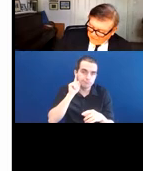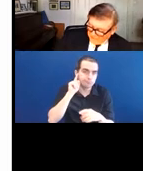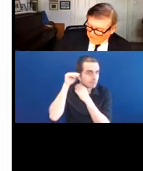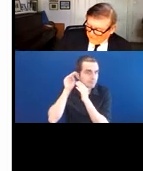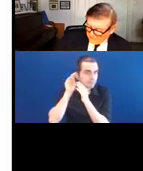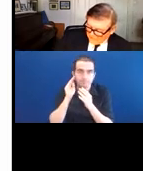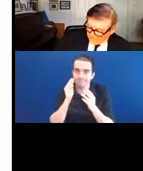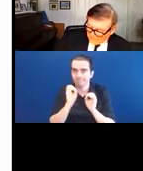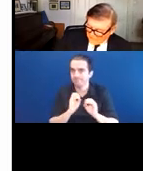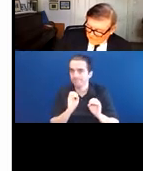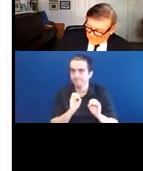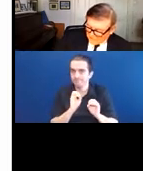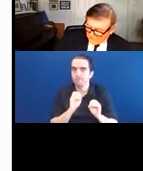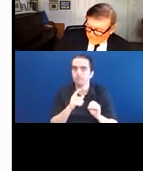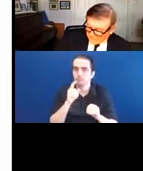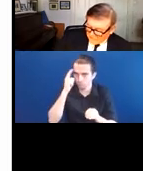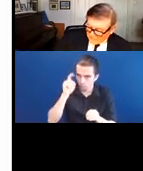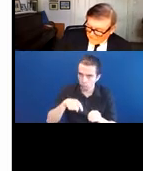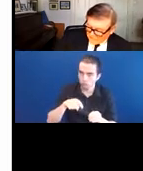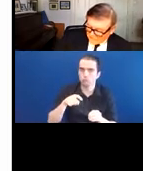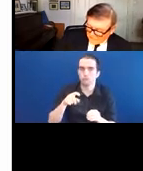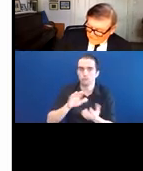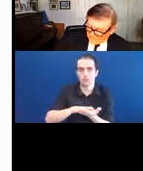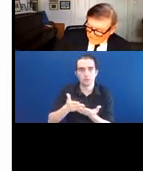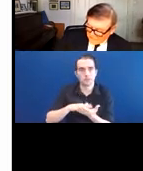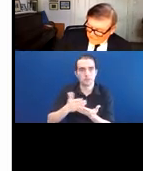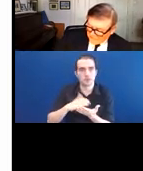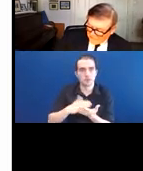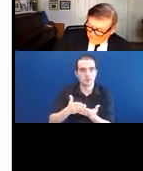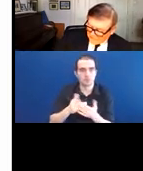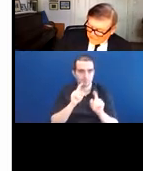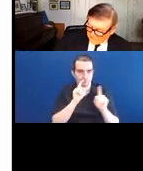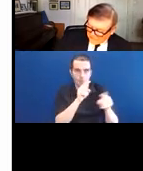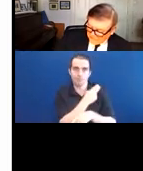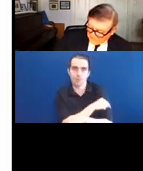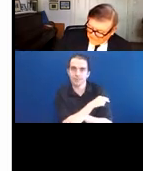In Nigeria, capacity building for health services provider. They need to be